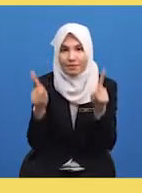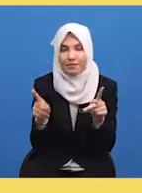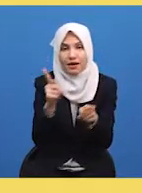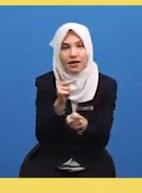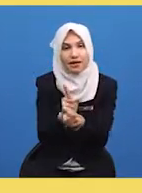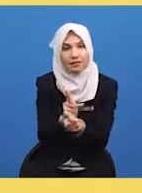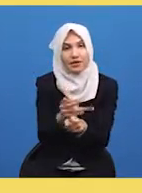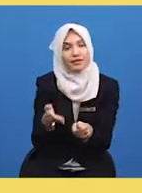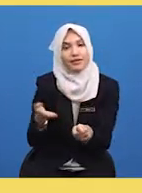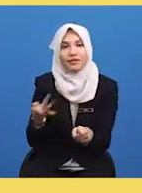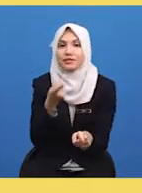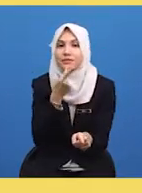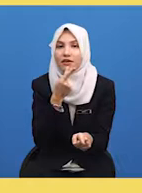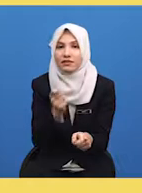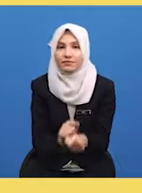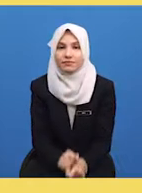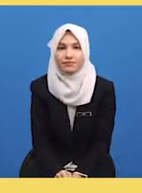keeping things private,